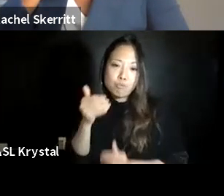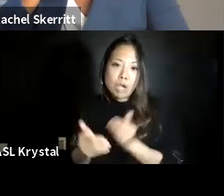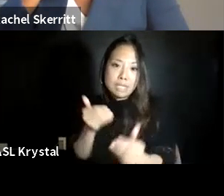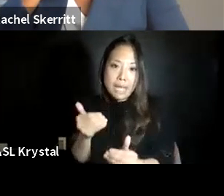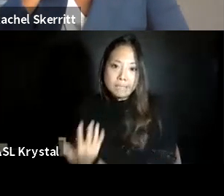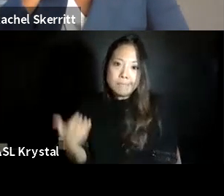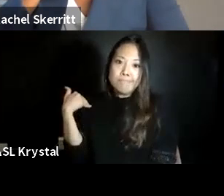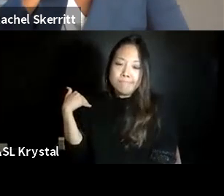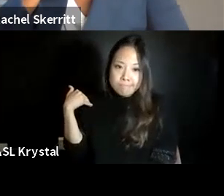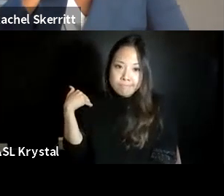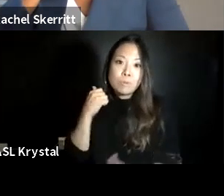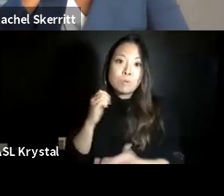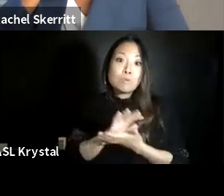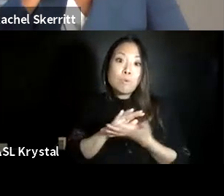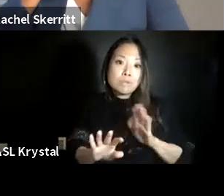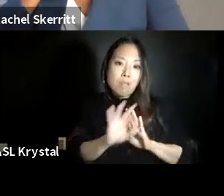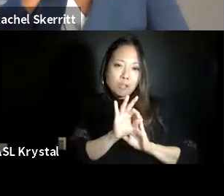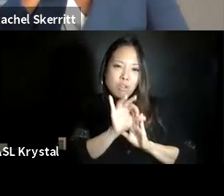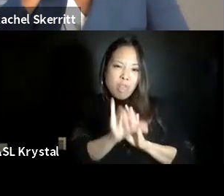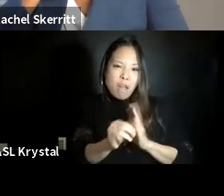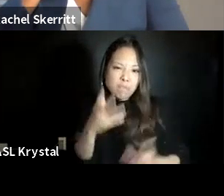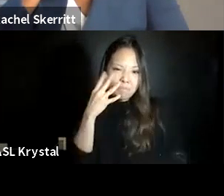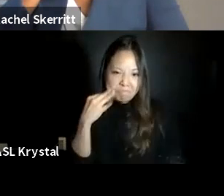school selection to begin with.